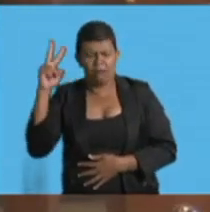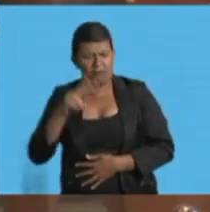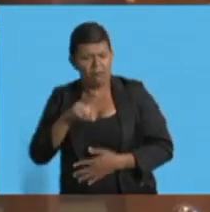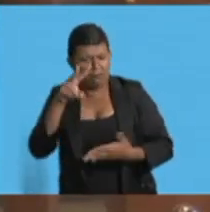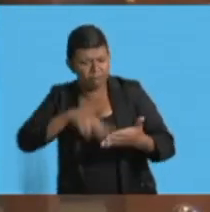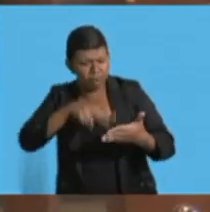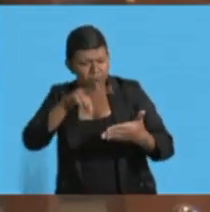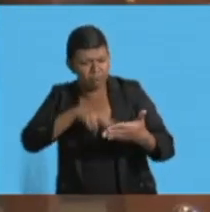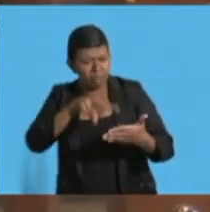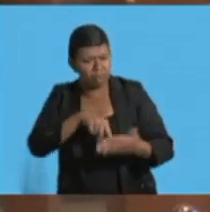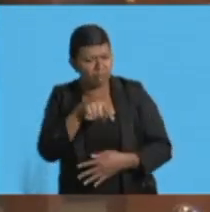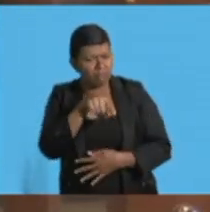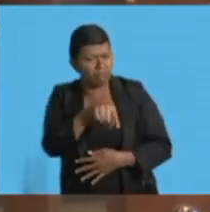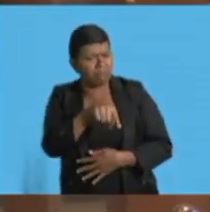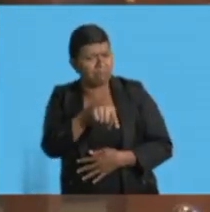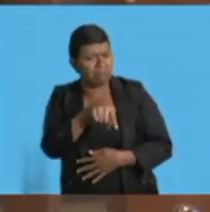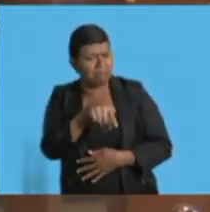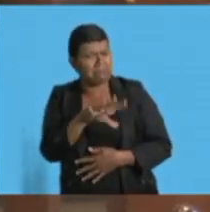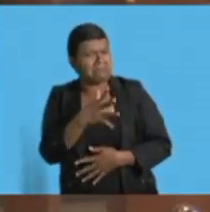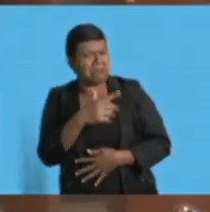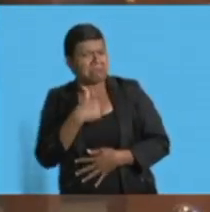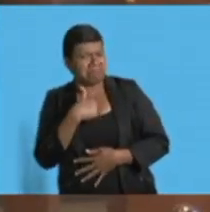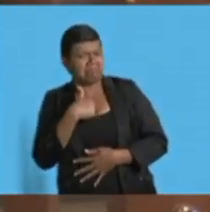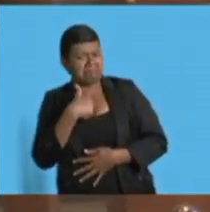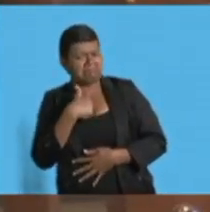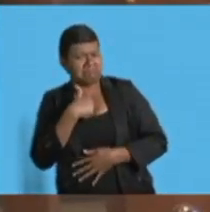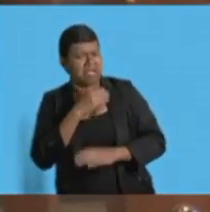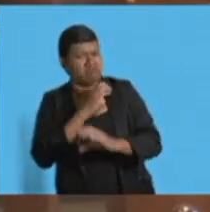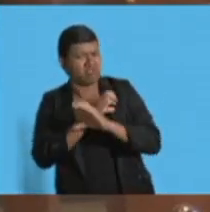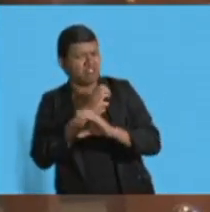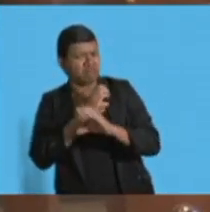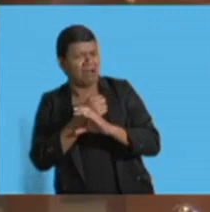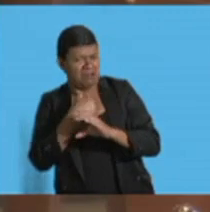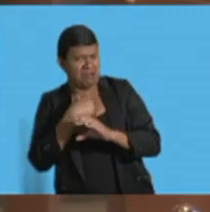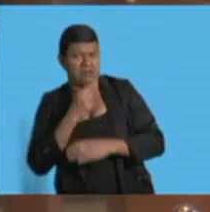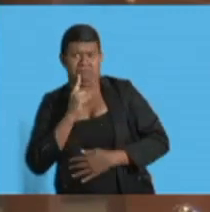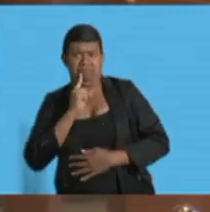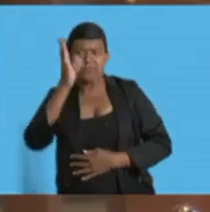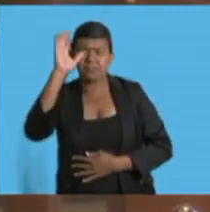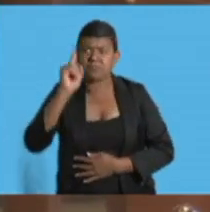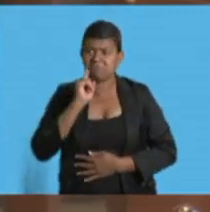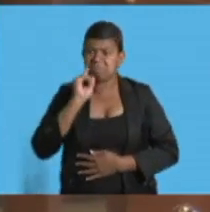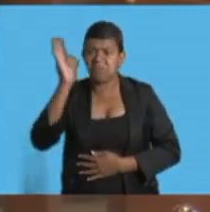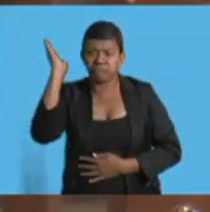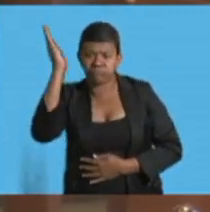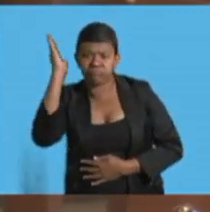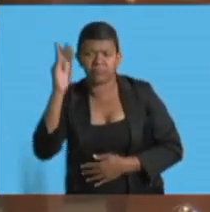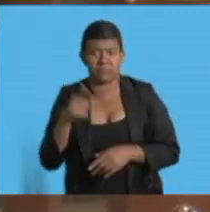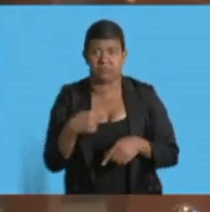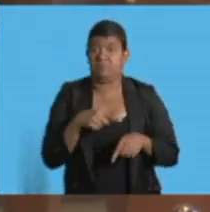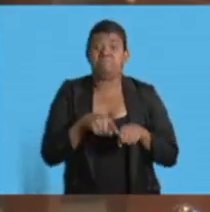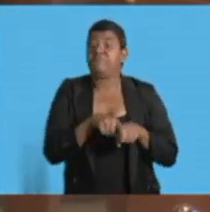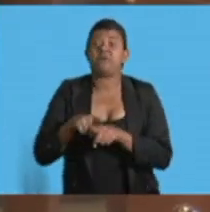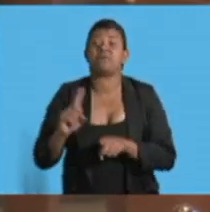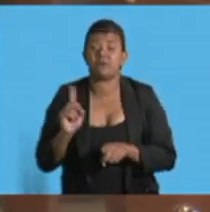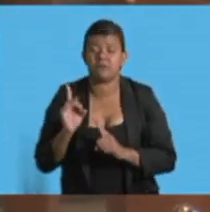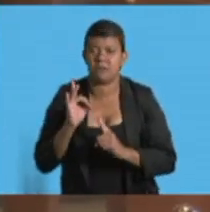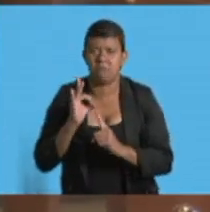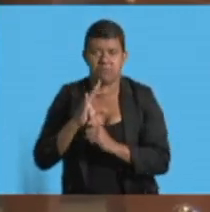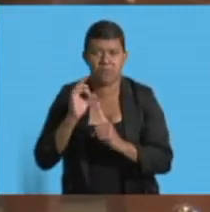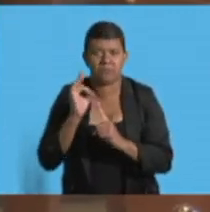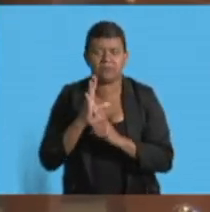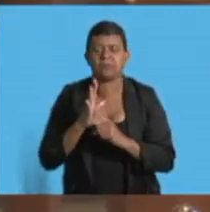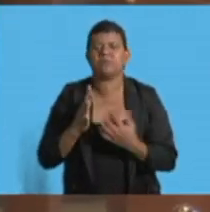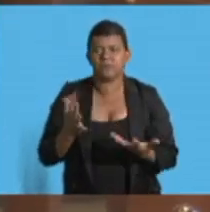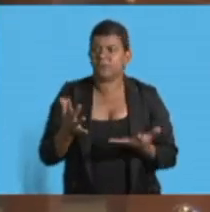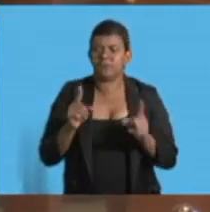person or to me as a Christian eye and as a person, it means so much. Leave everything